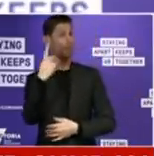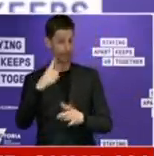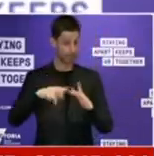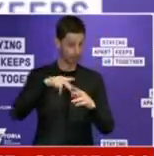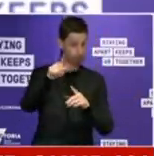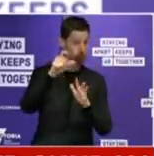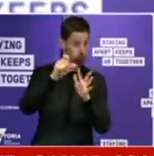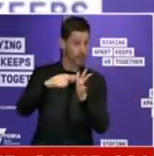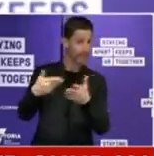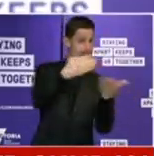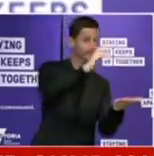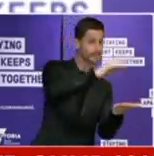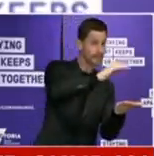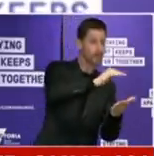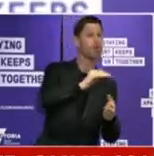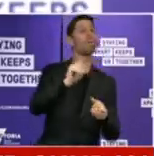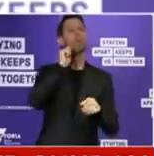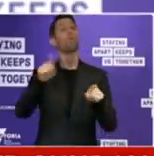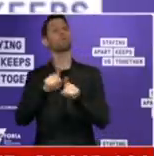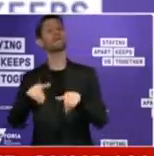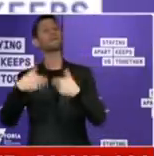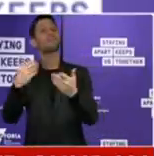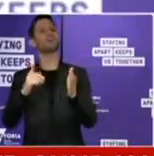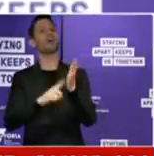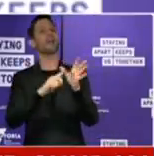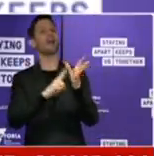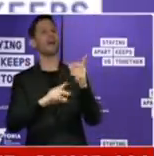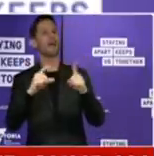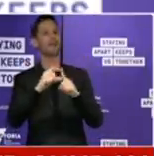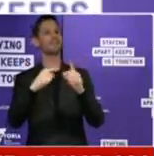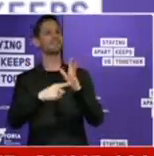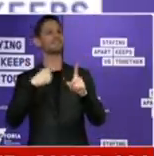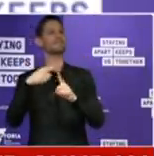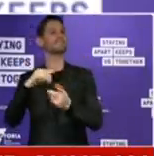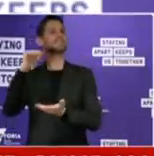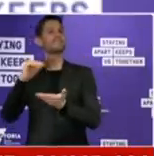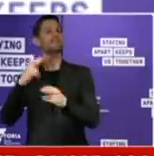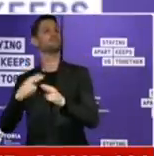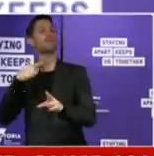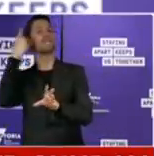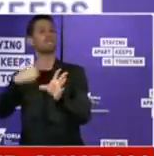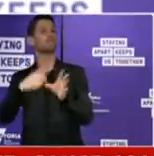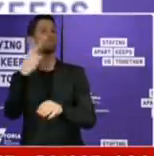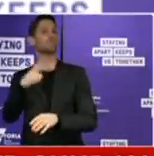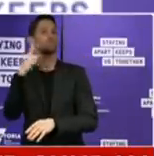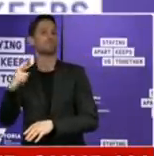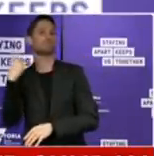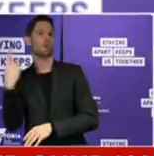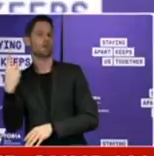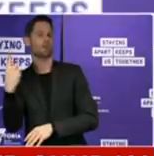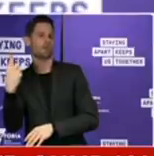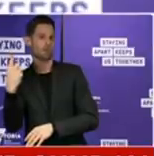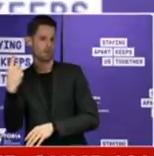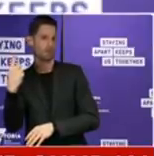for 2021 land tax relief, and that the existing relief for the 2021-2020 year will also